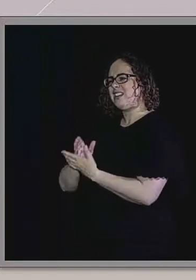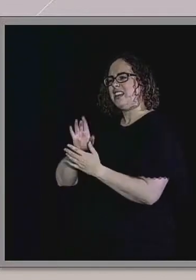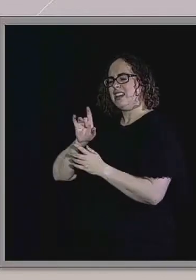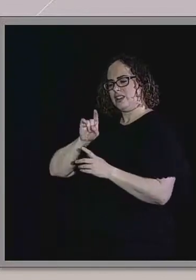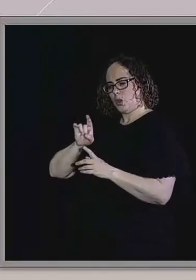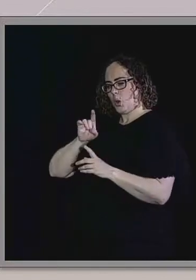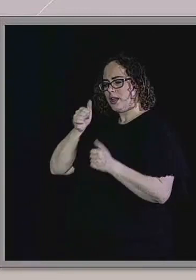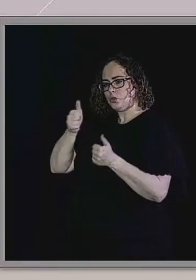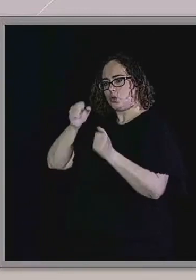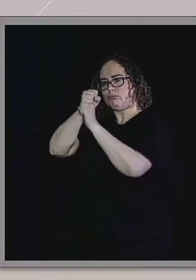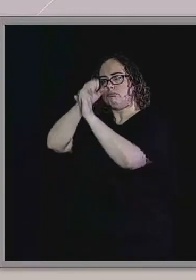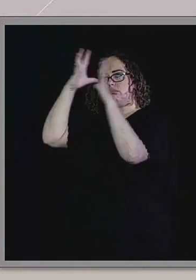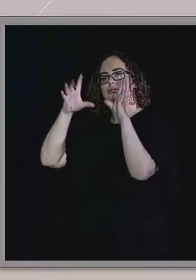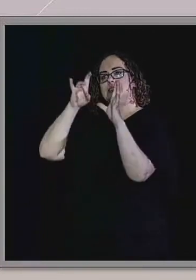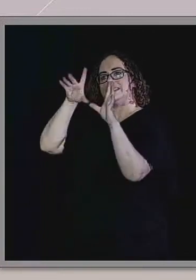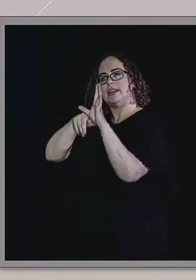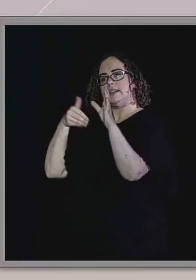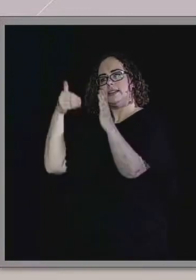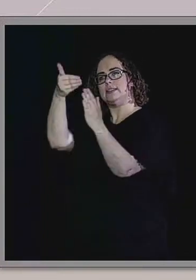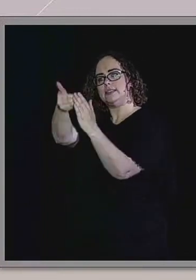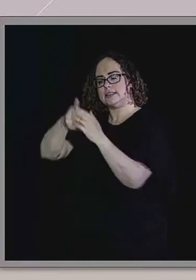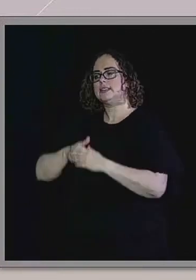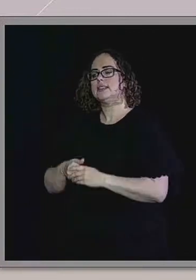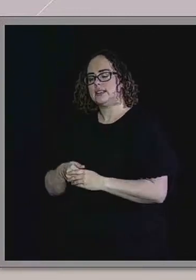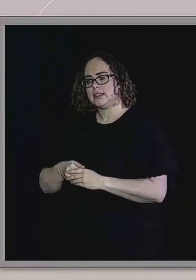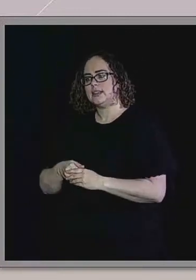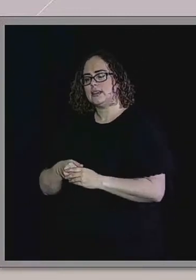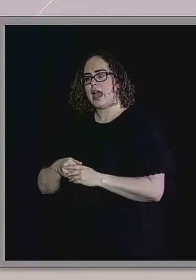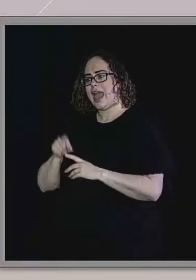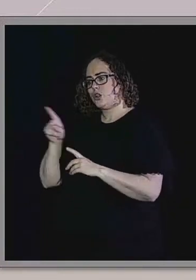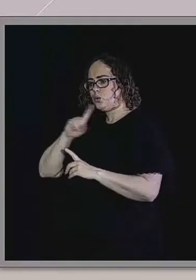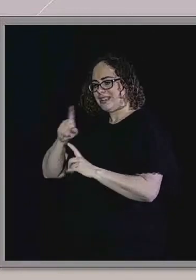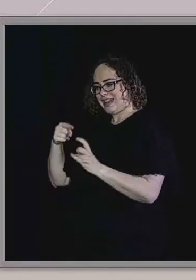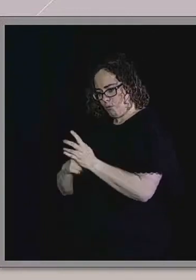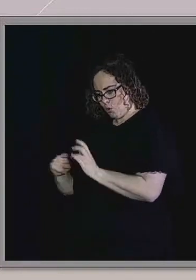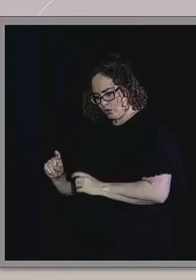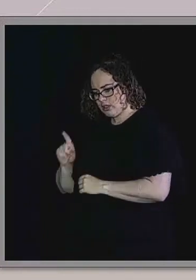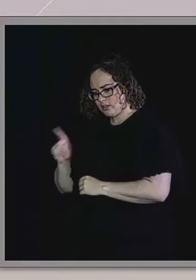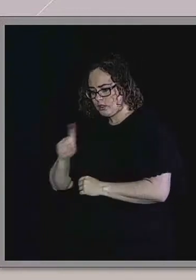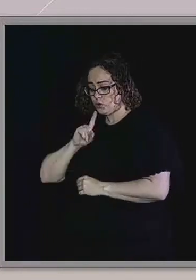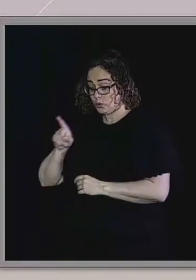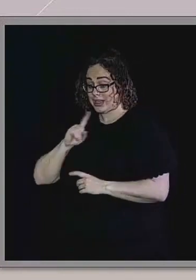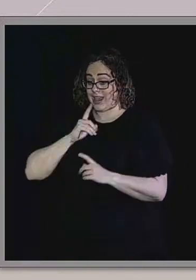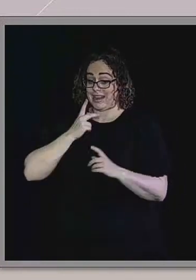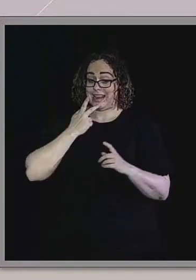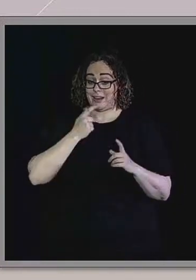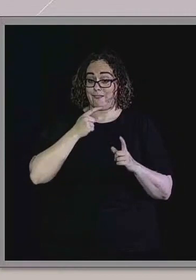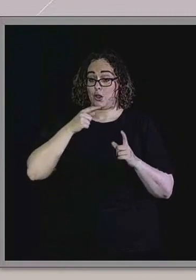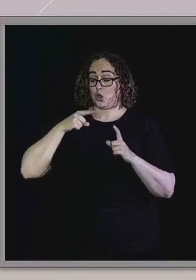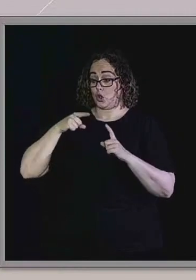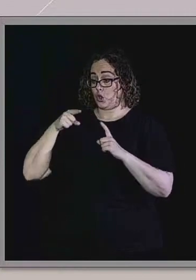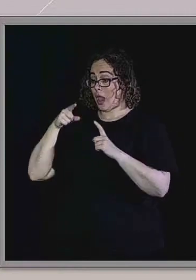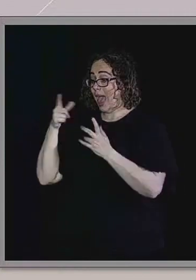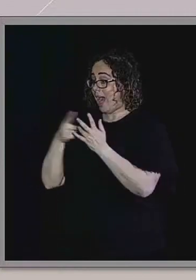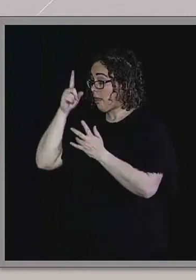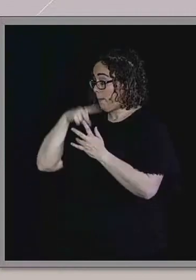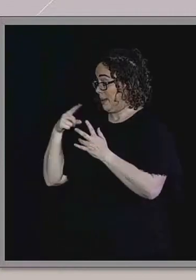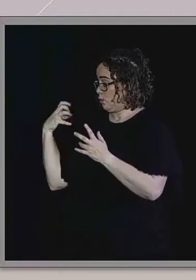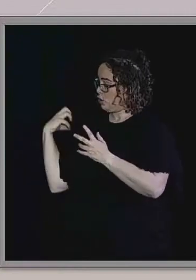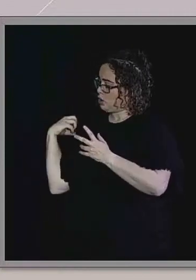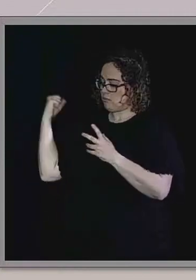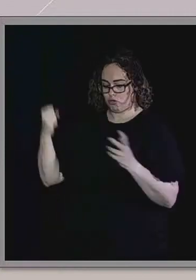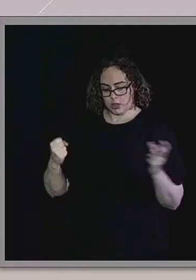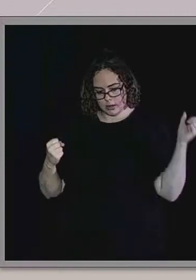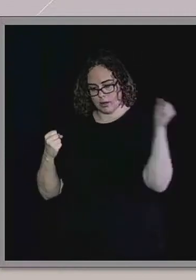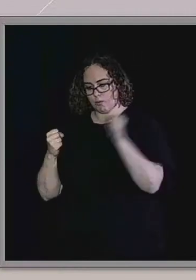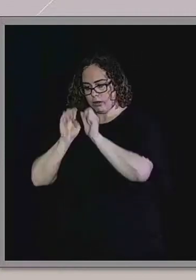to envision, and in that way you also said something that was really important, that if you bring other people with you along that journey, you set each